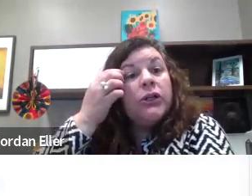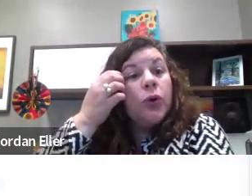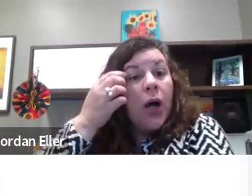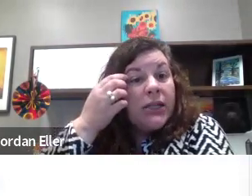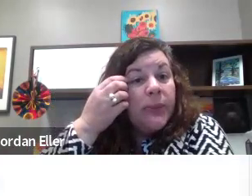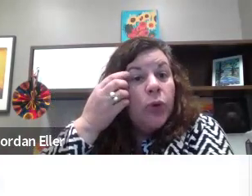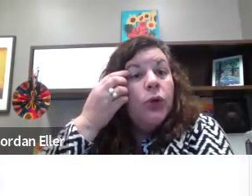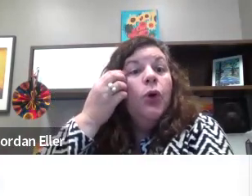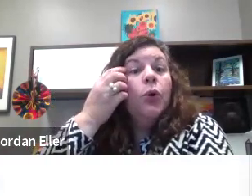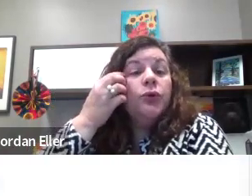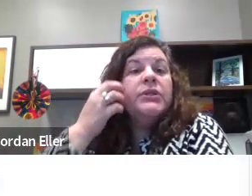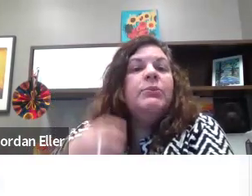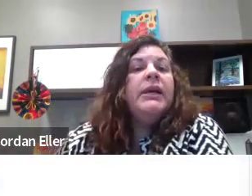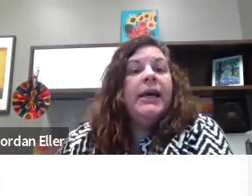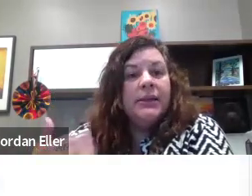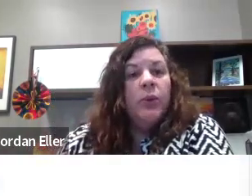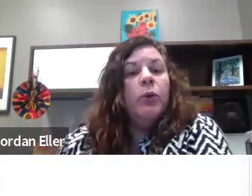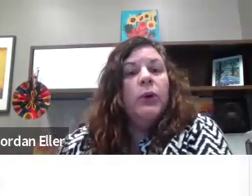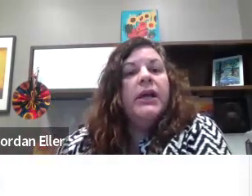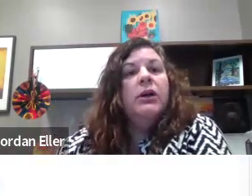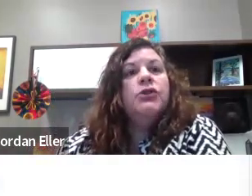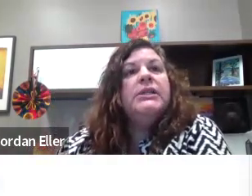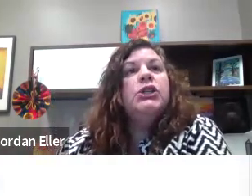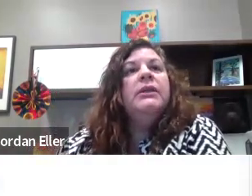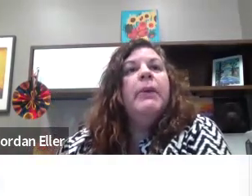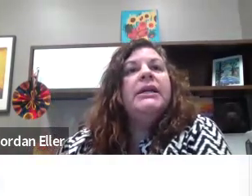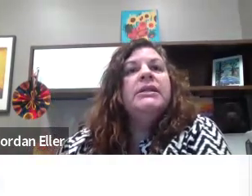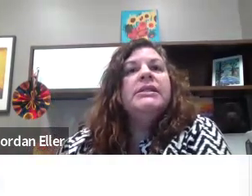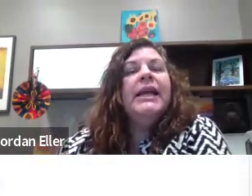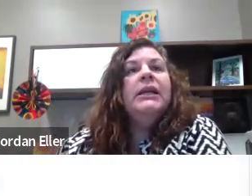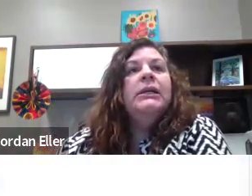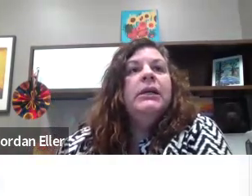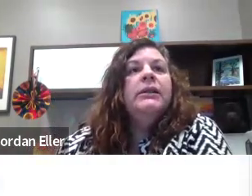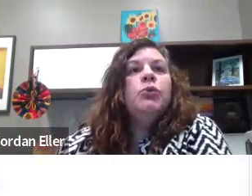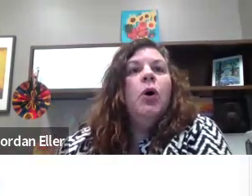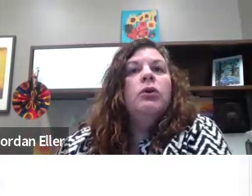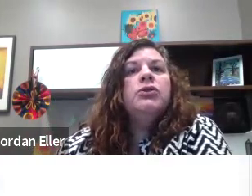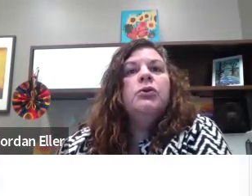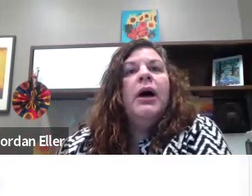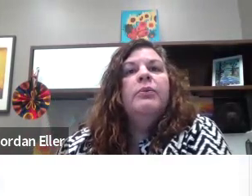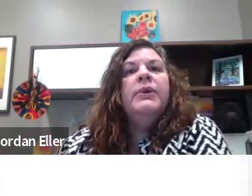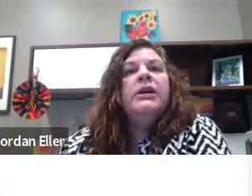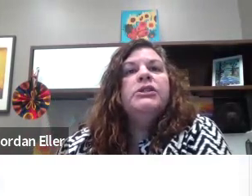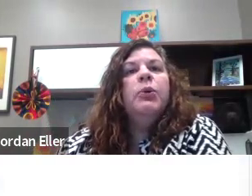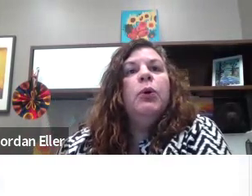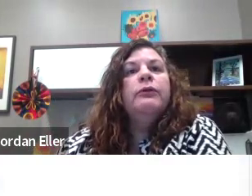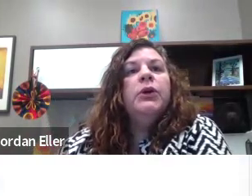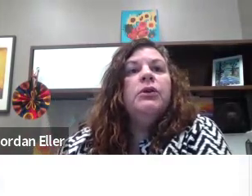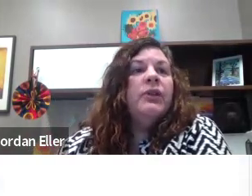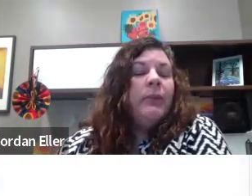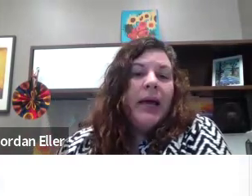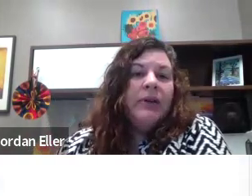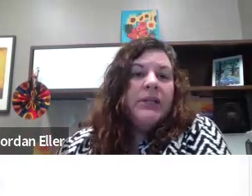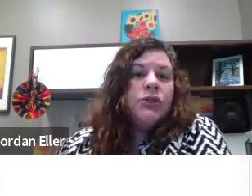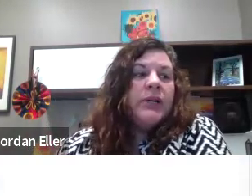school district or a hospital or through CPS, and we are working on transitioning them back into the state. This will also be a support